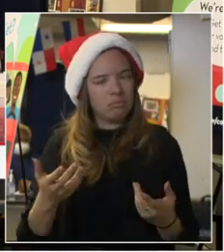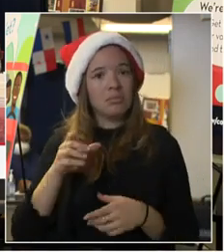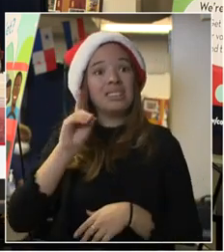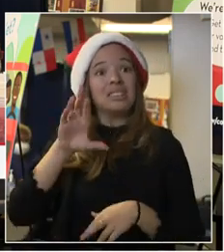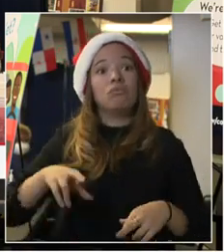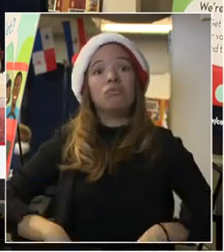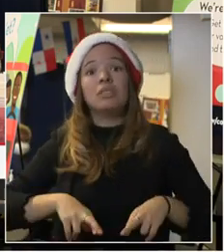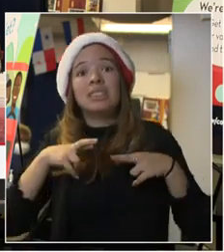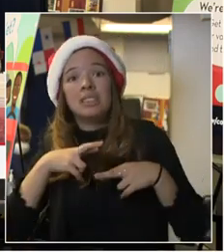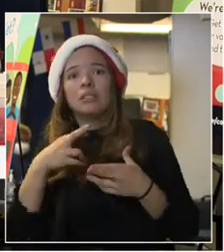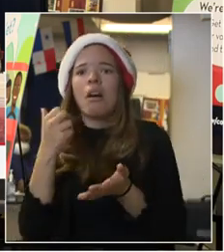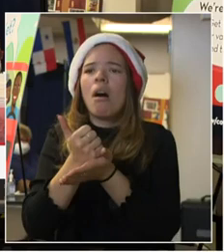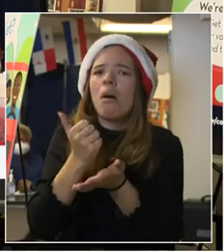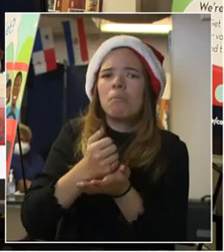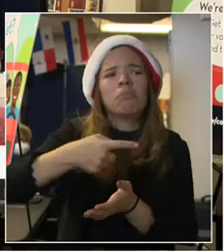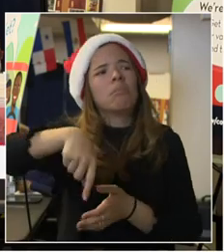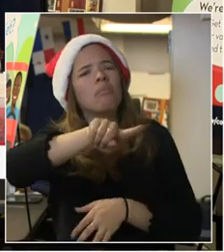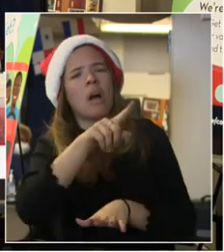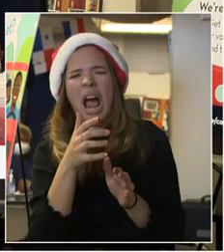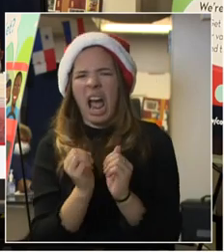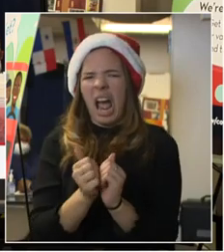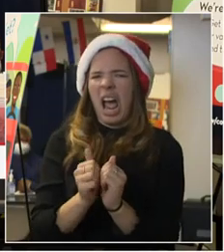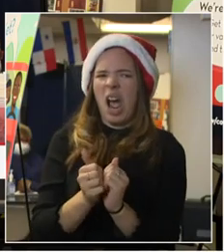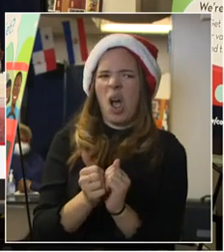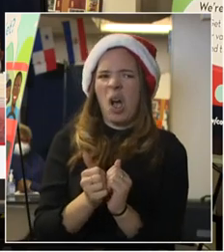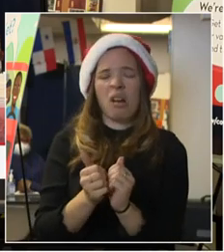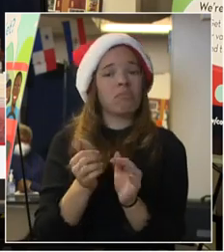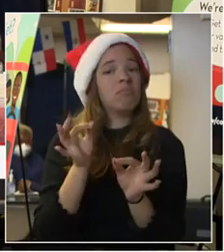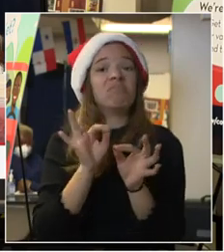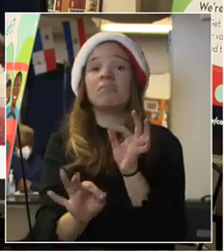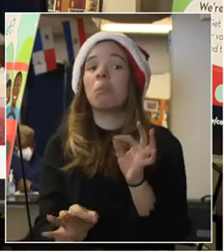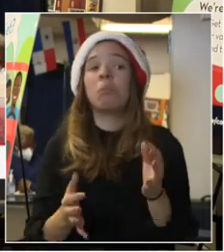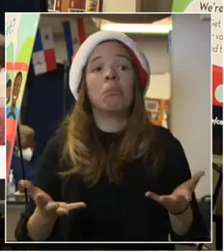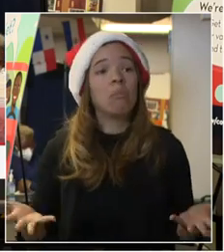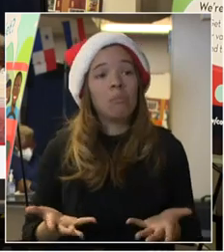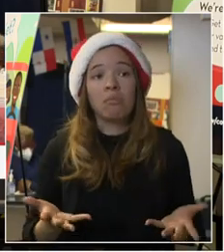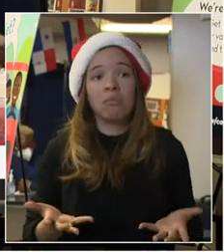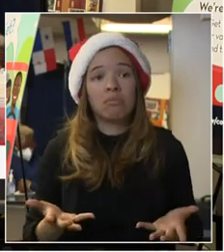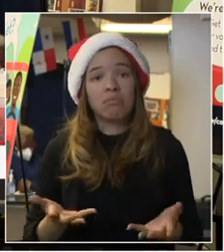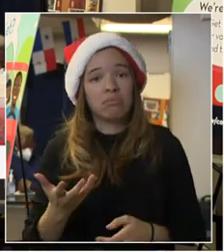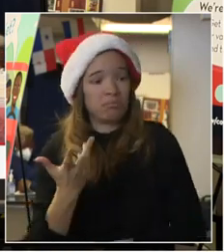Please, please, please get your flu shot and your